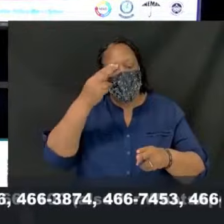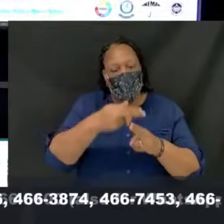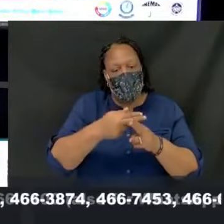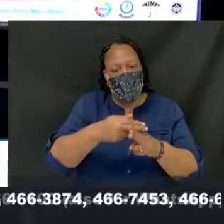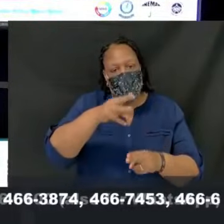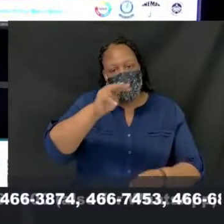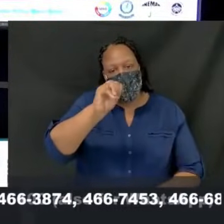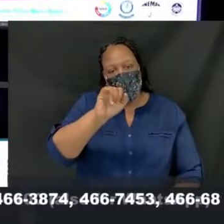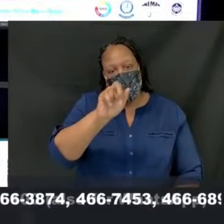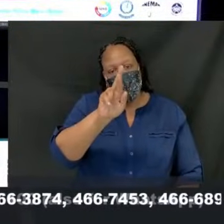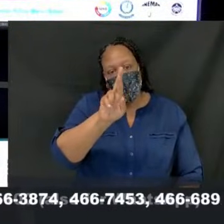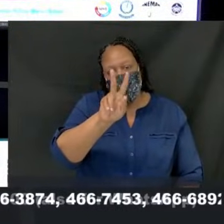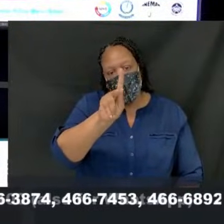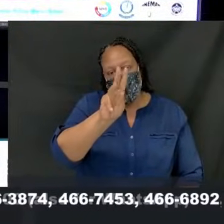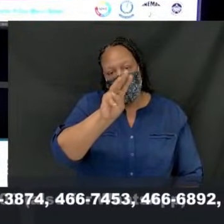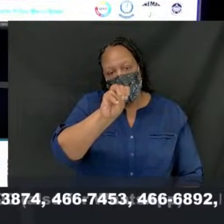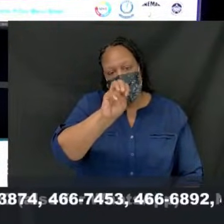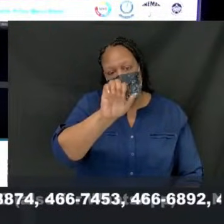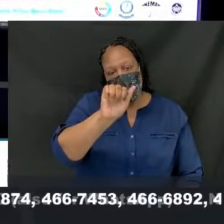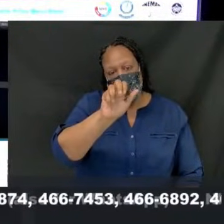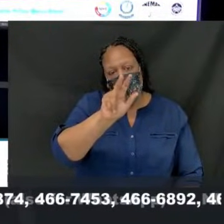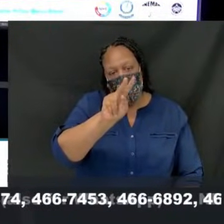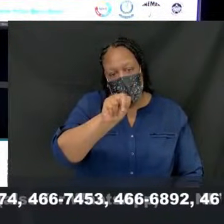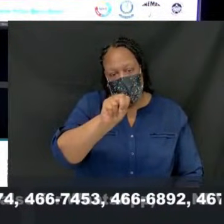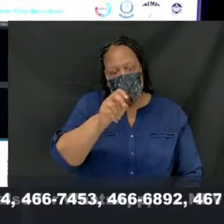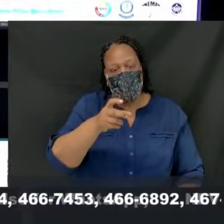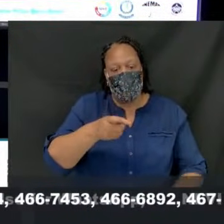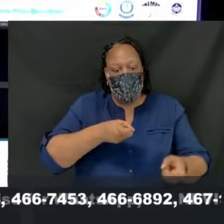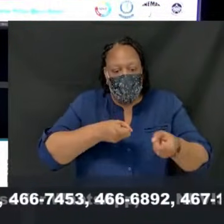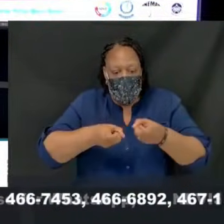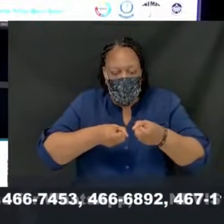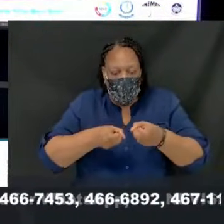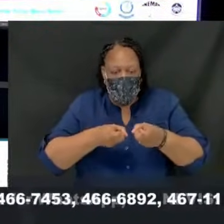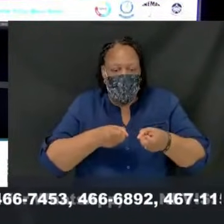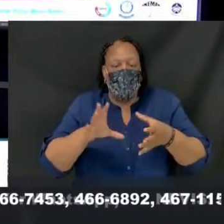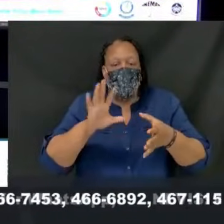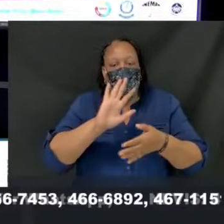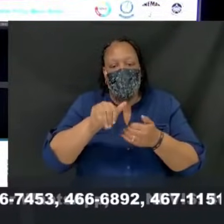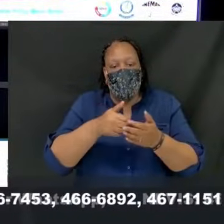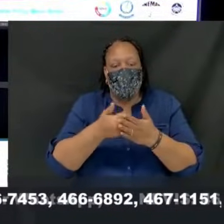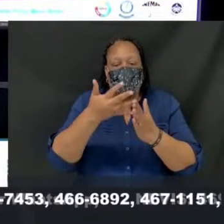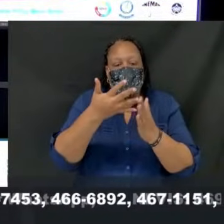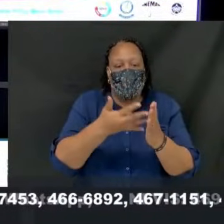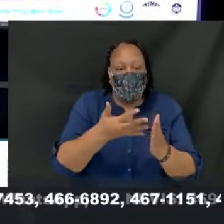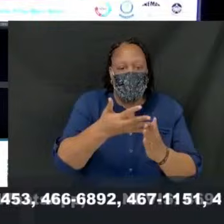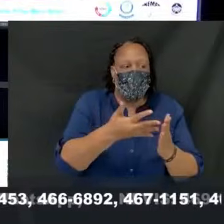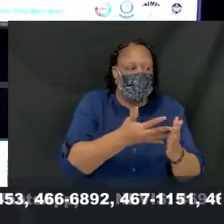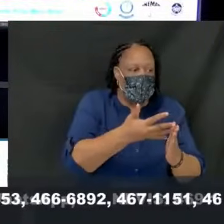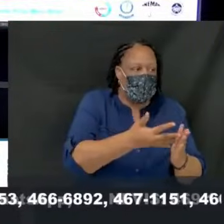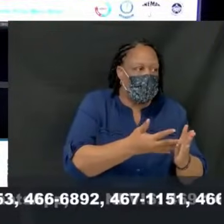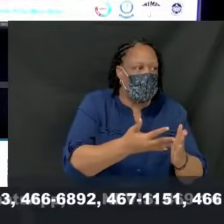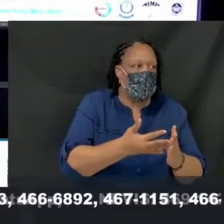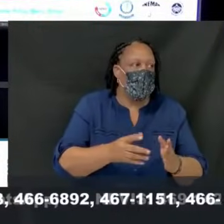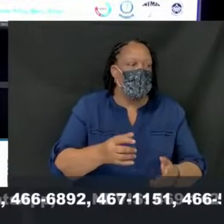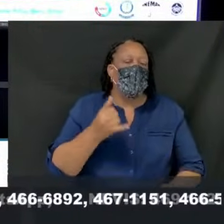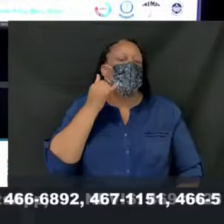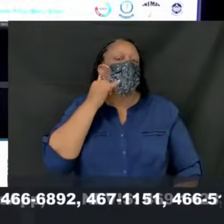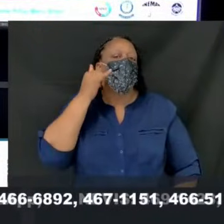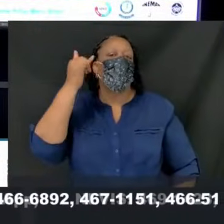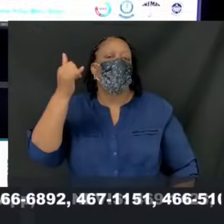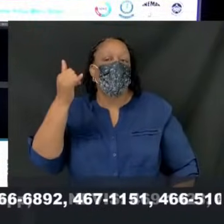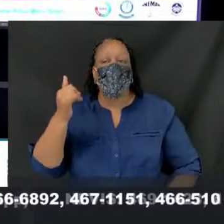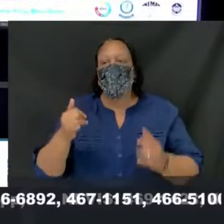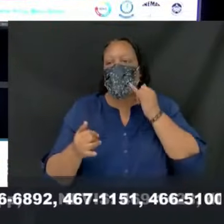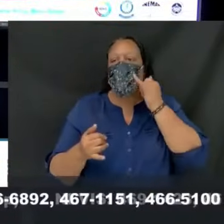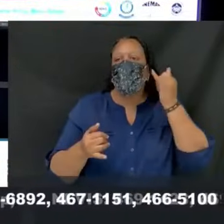tracing activities that are happening in St. Kitts and Nevis. When someone can accept a call at 2, 3